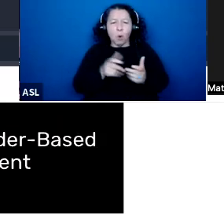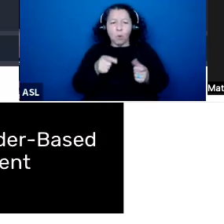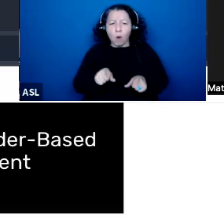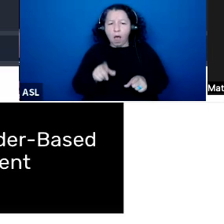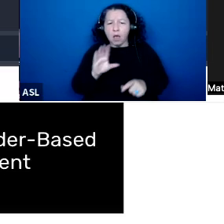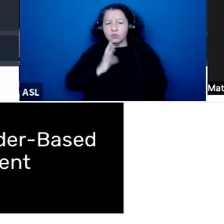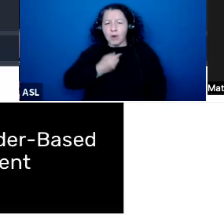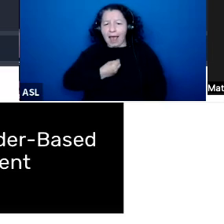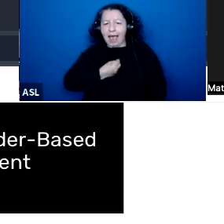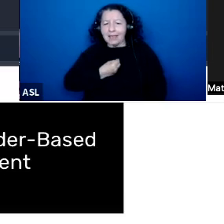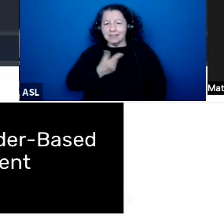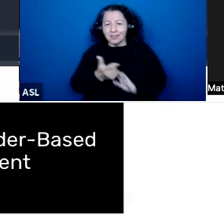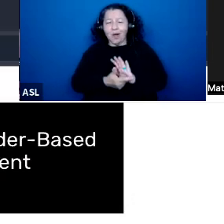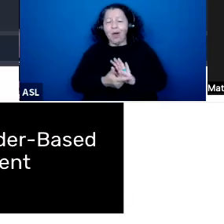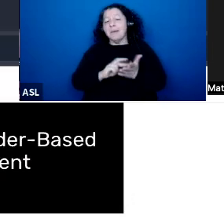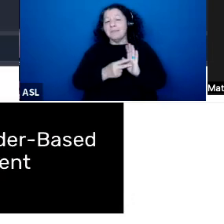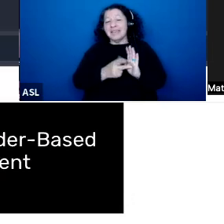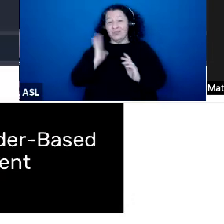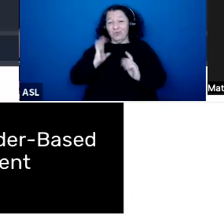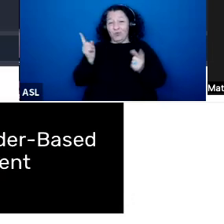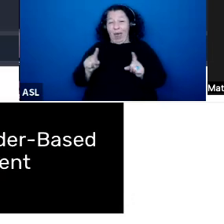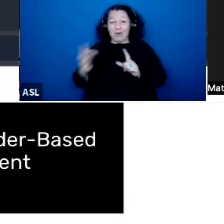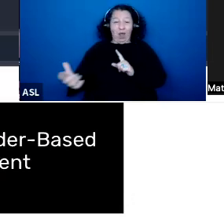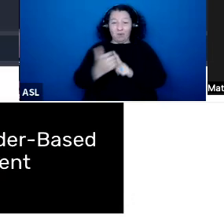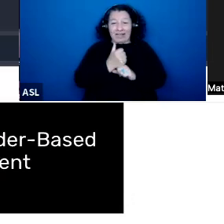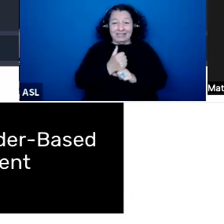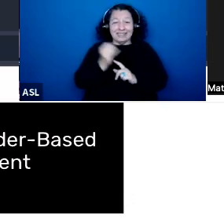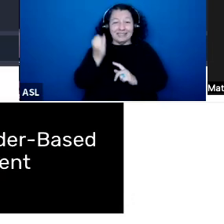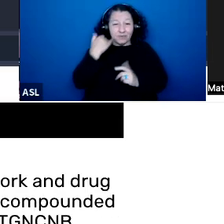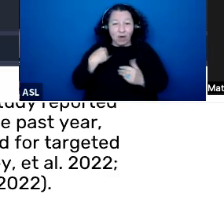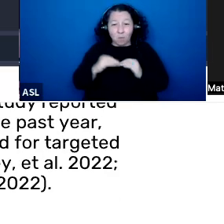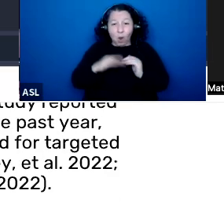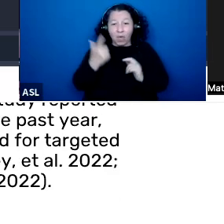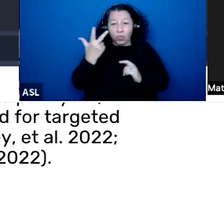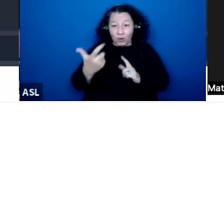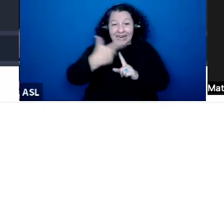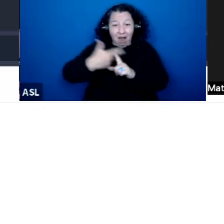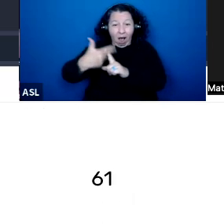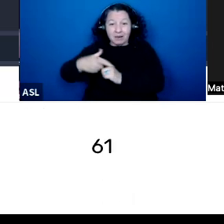3 condoms in their pocket. And so that's part of why we're having this conversation. And you can keep scrolling.